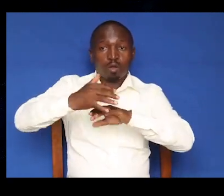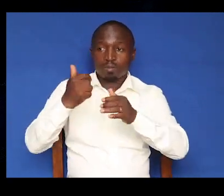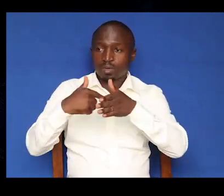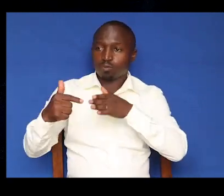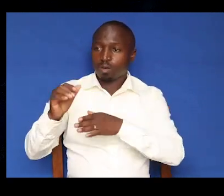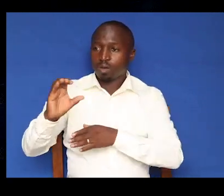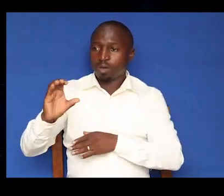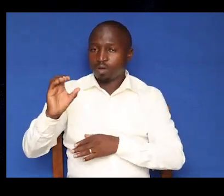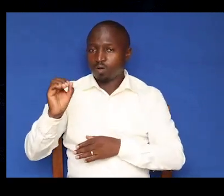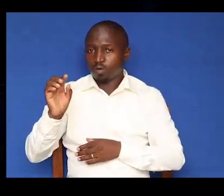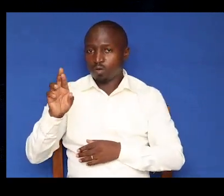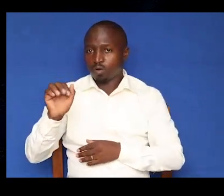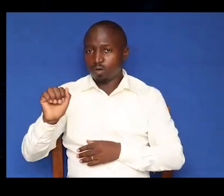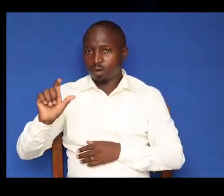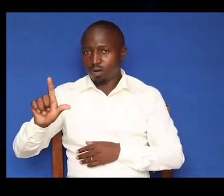known as corals.